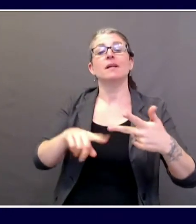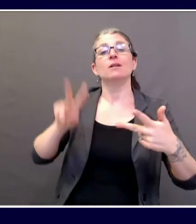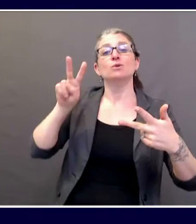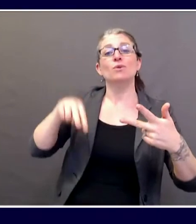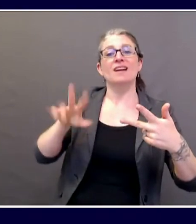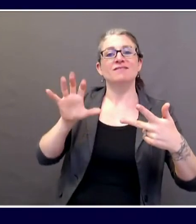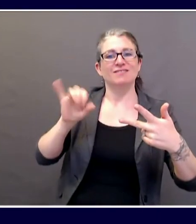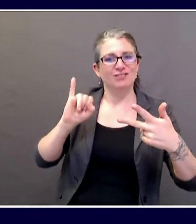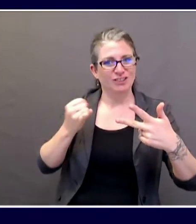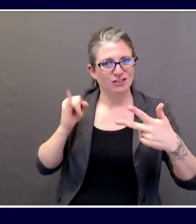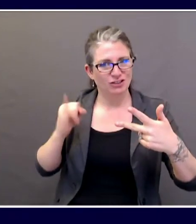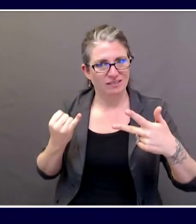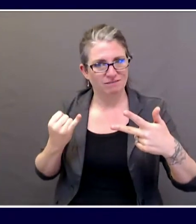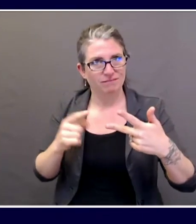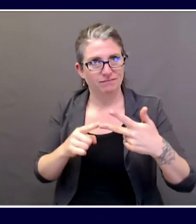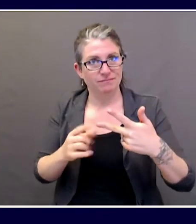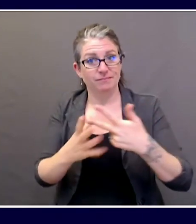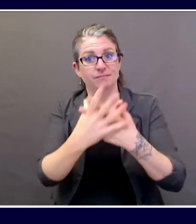total of